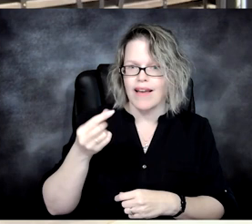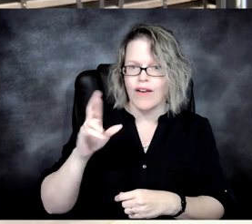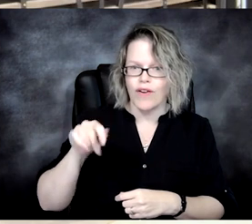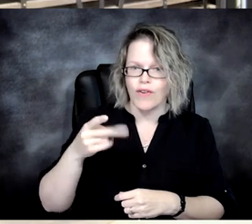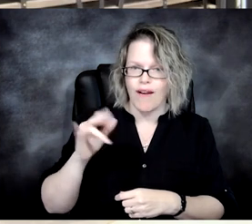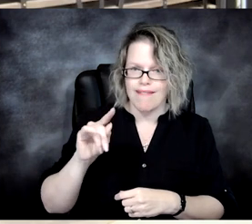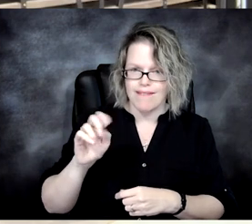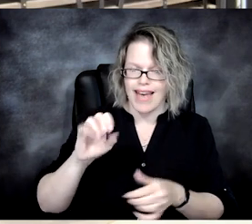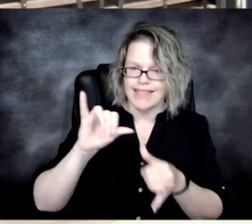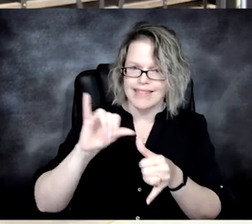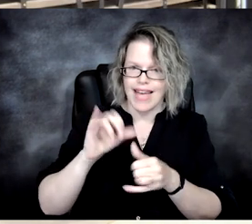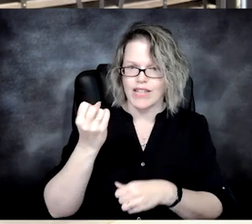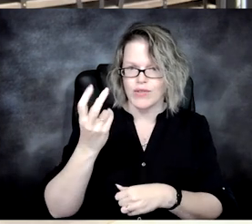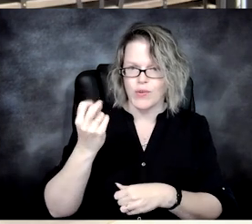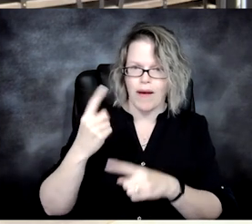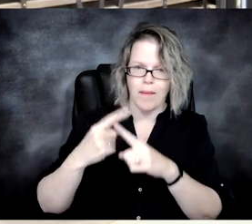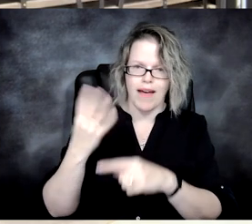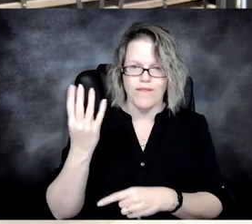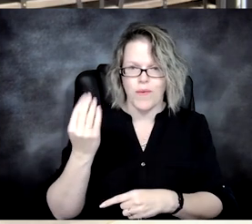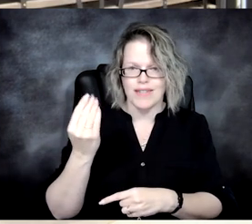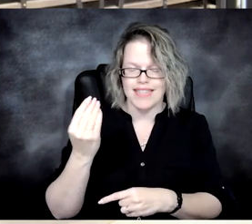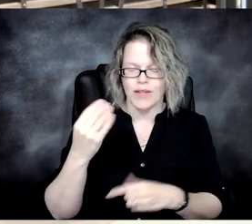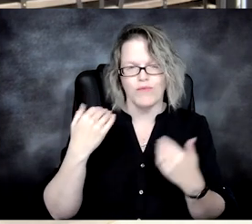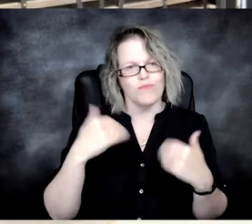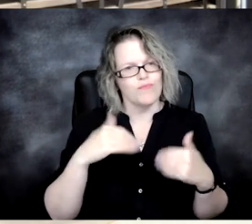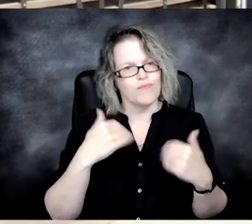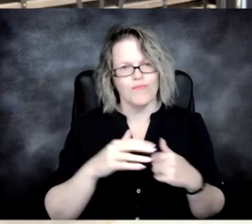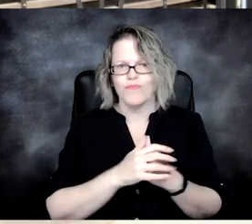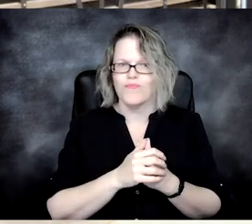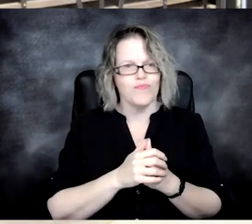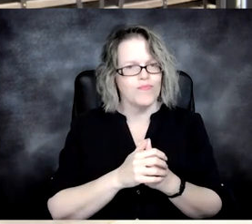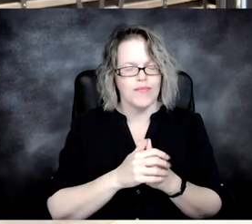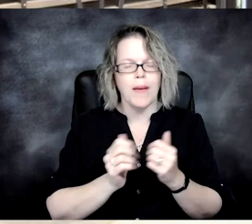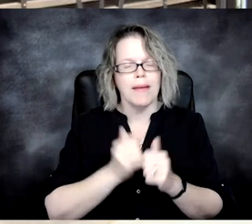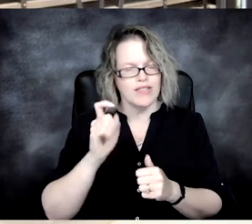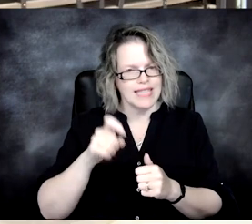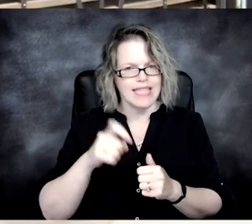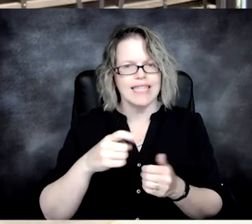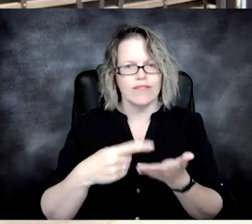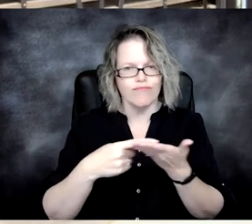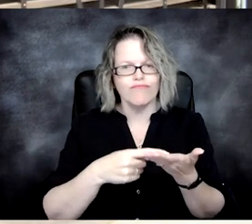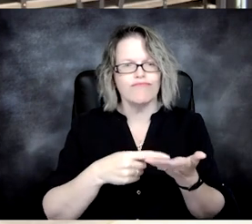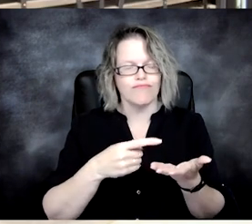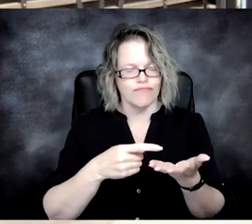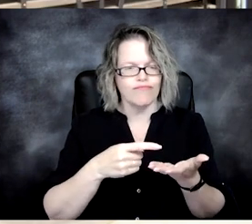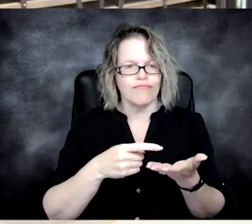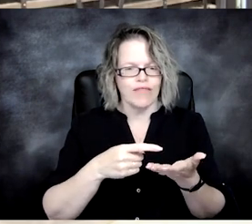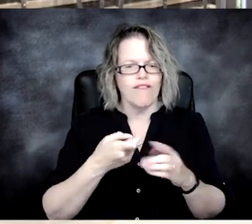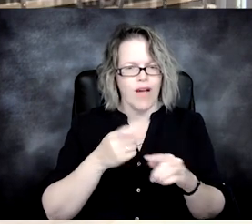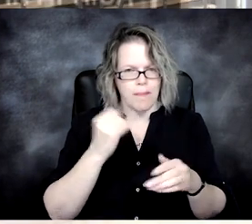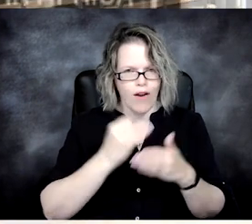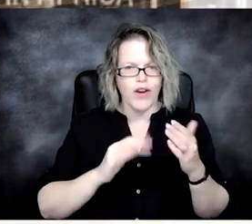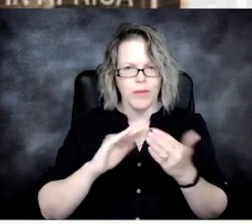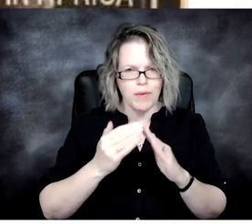size of 12 by 14 inches. It's an incredible rendering and a much needed social commentary from a fellow artist in my community, and it makes me